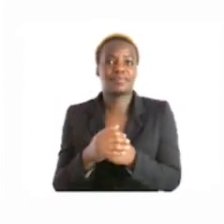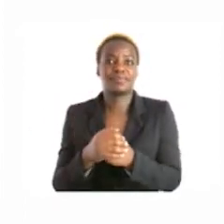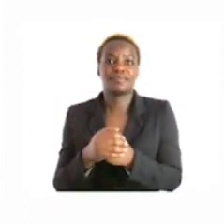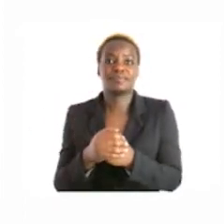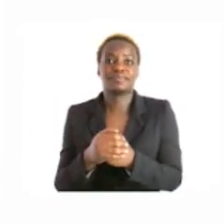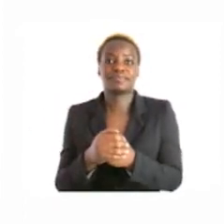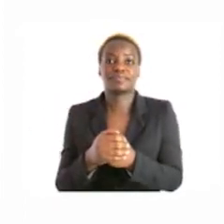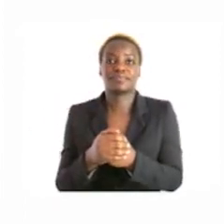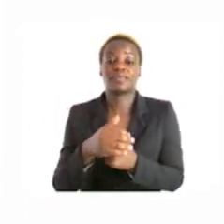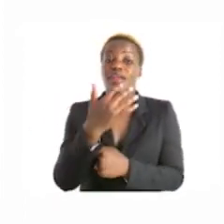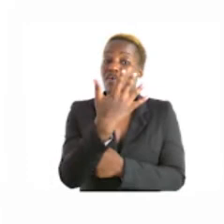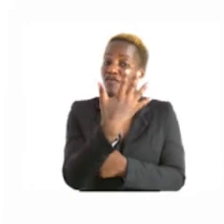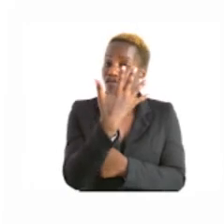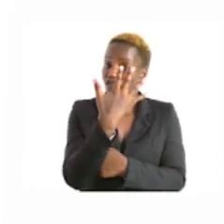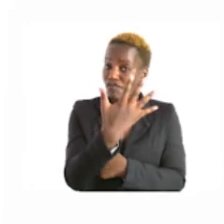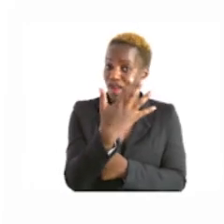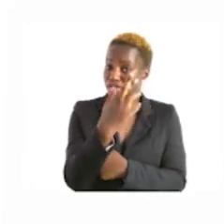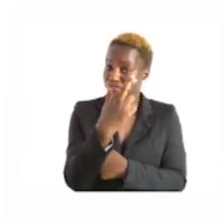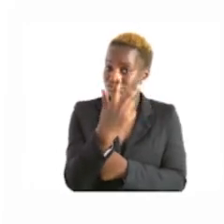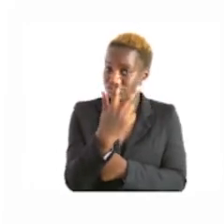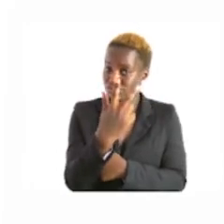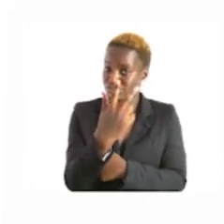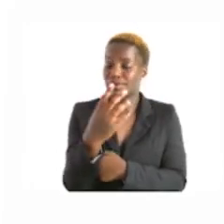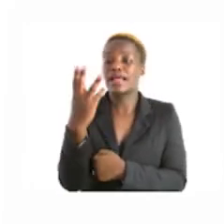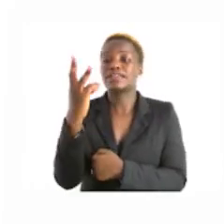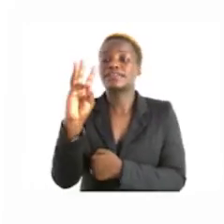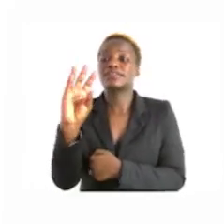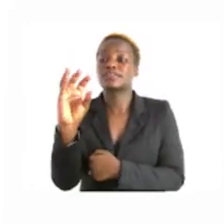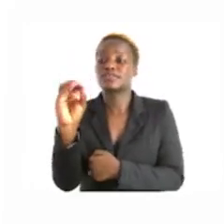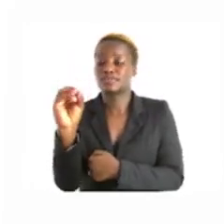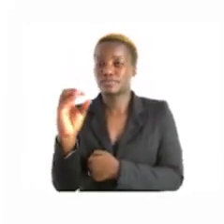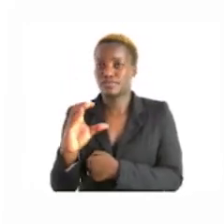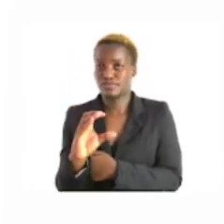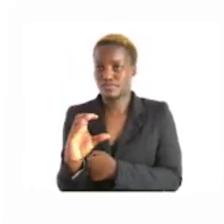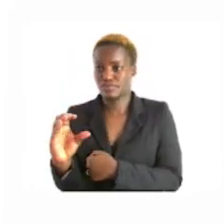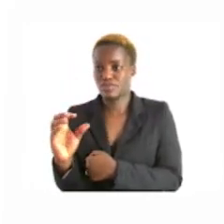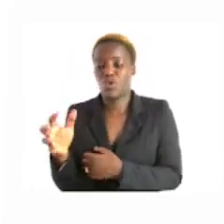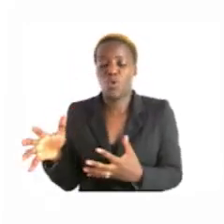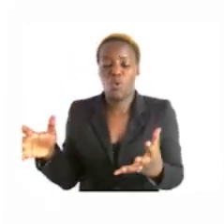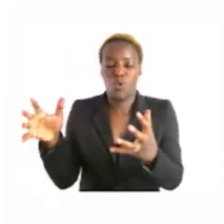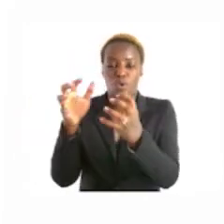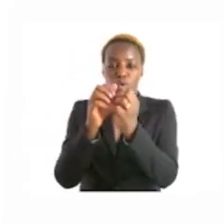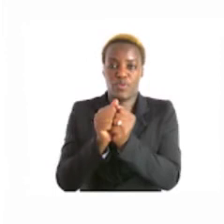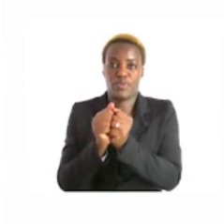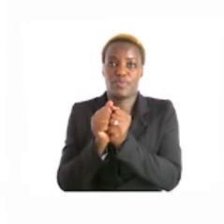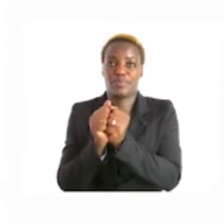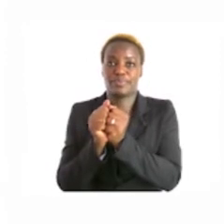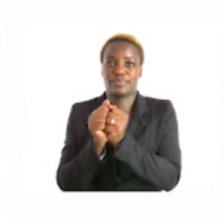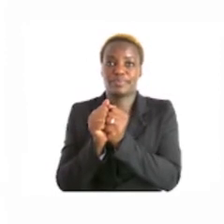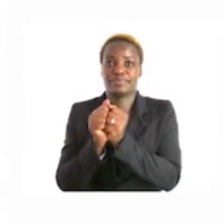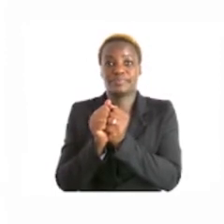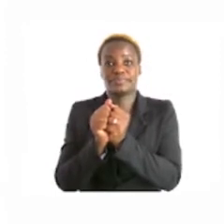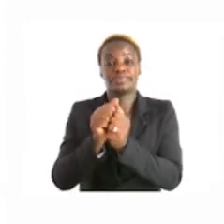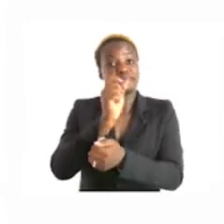to have a $5 and a 60 cents all together. So we have to